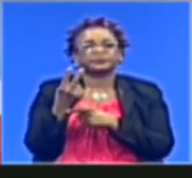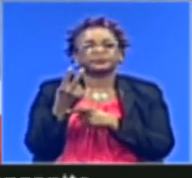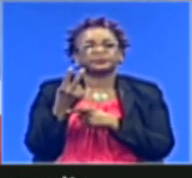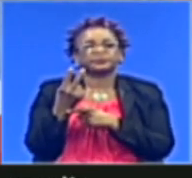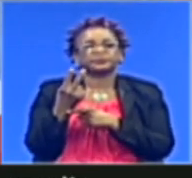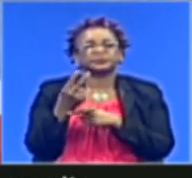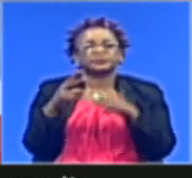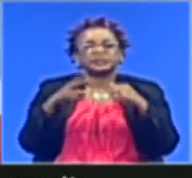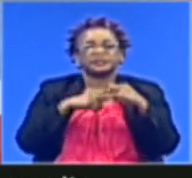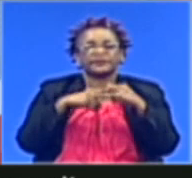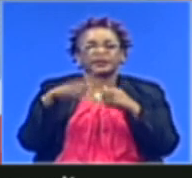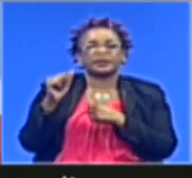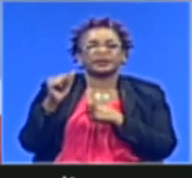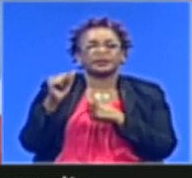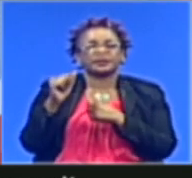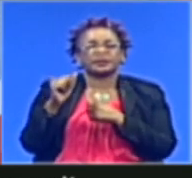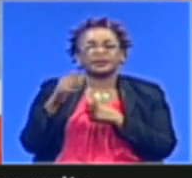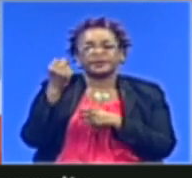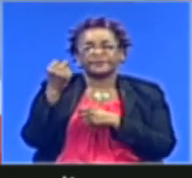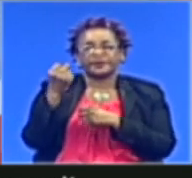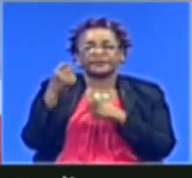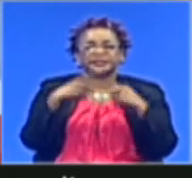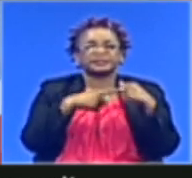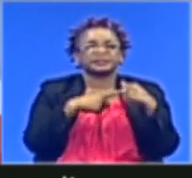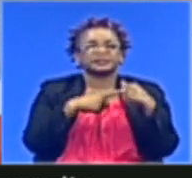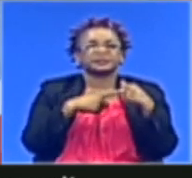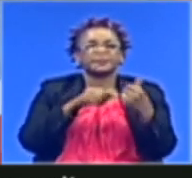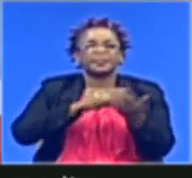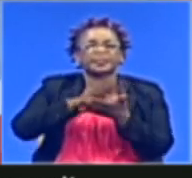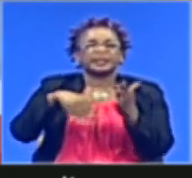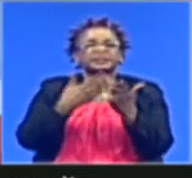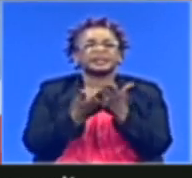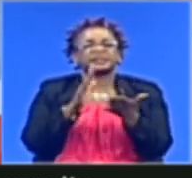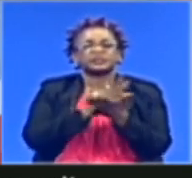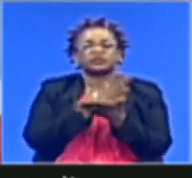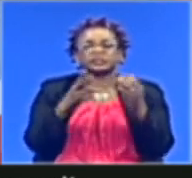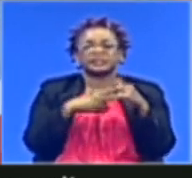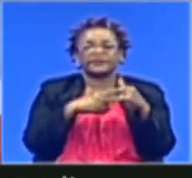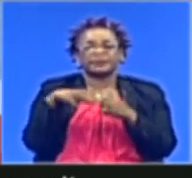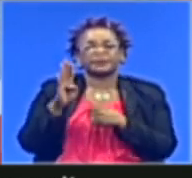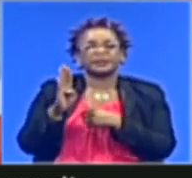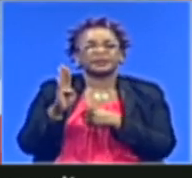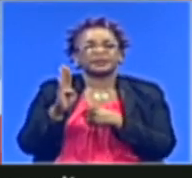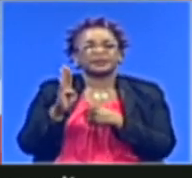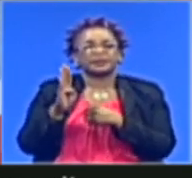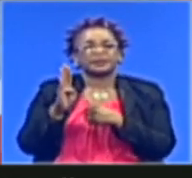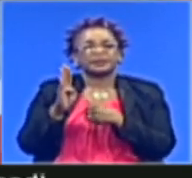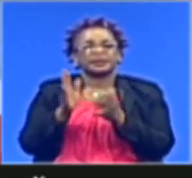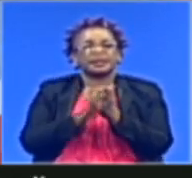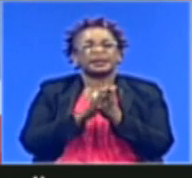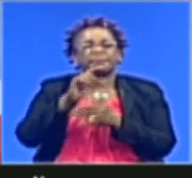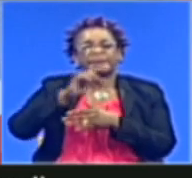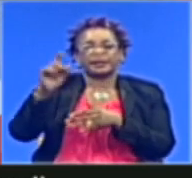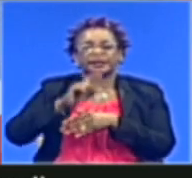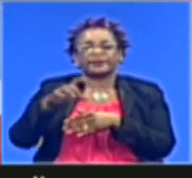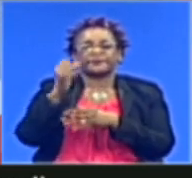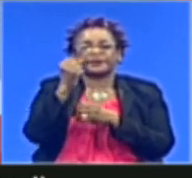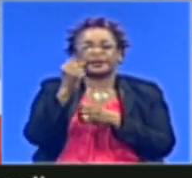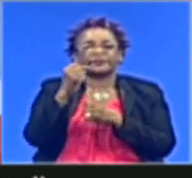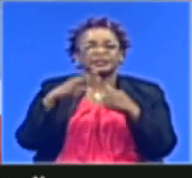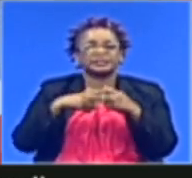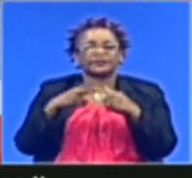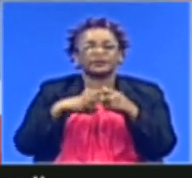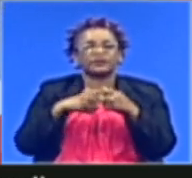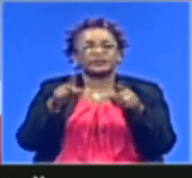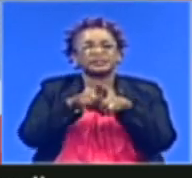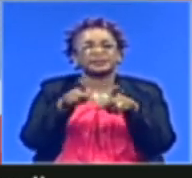7A, 4, 5, and 6, the entire Section 7B, and paragraphs 5 and 7 of the second